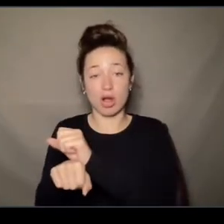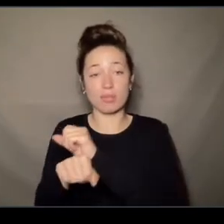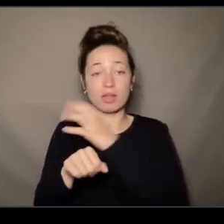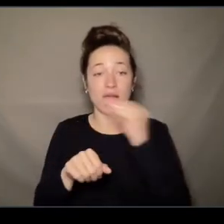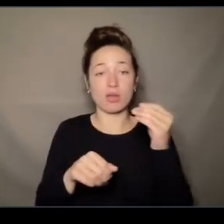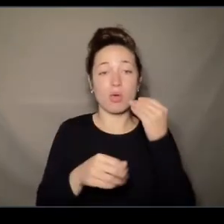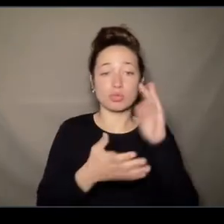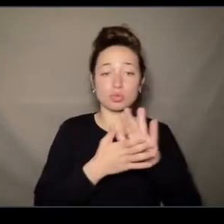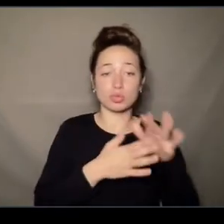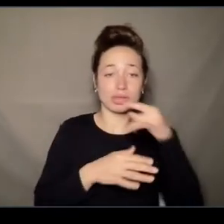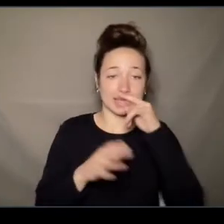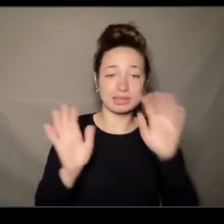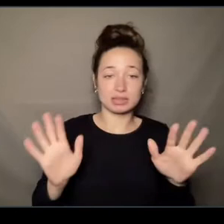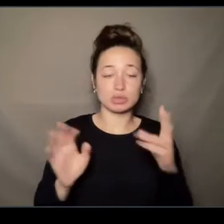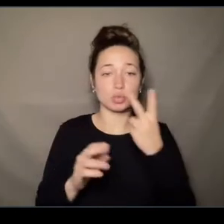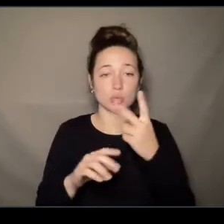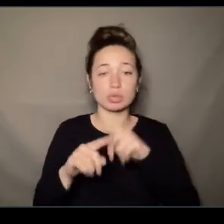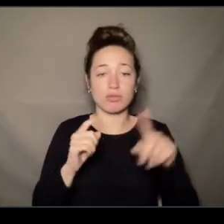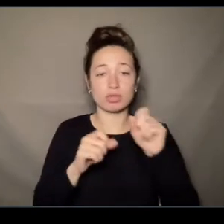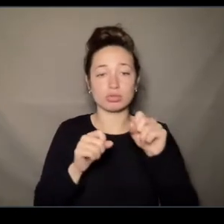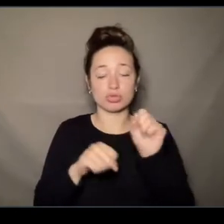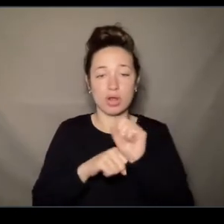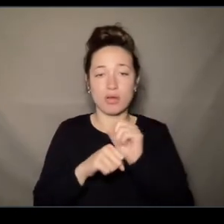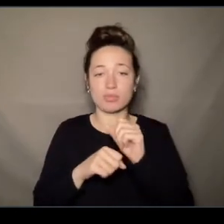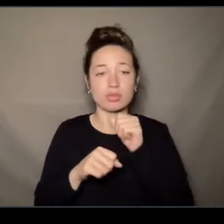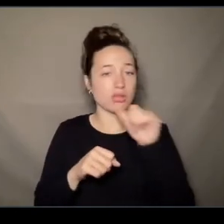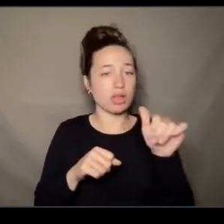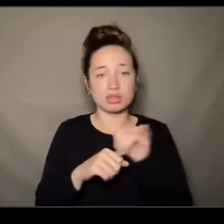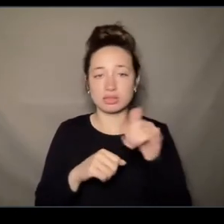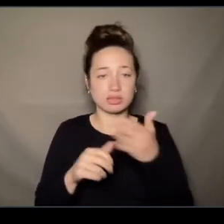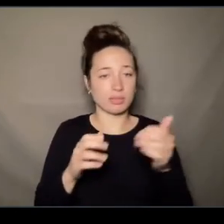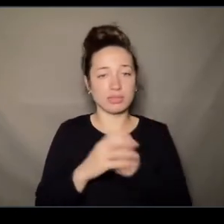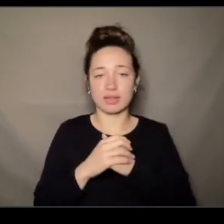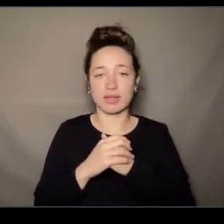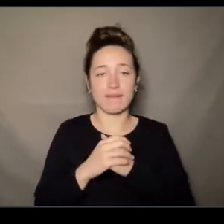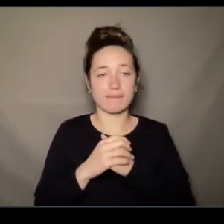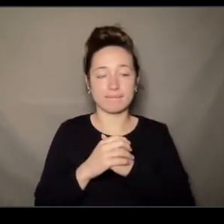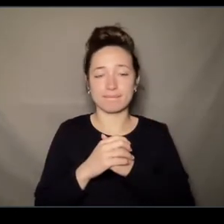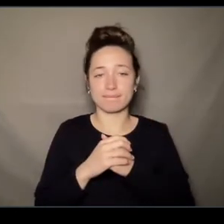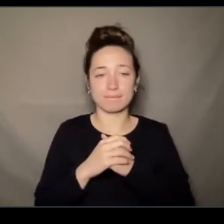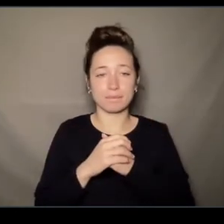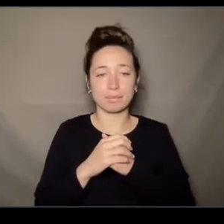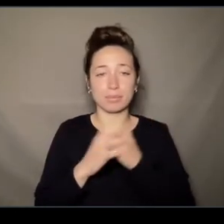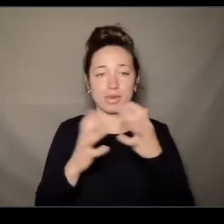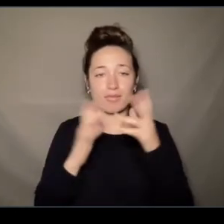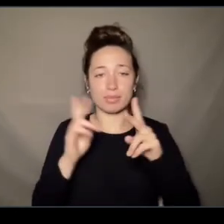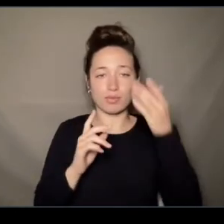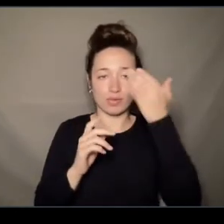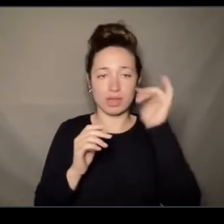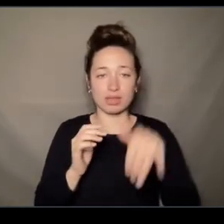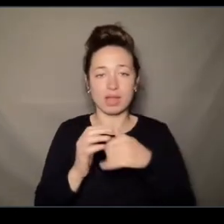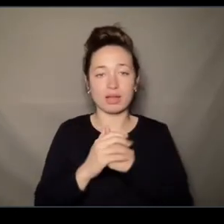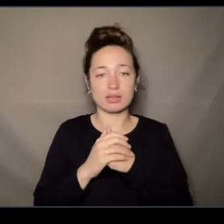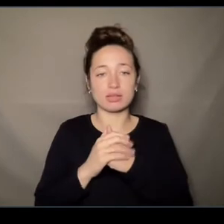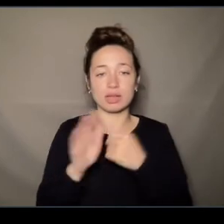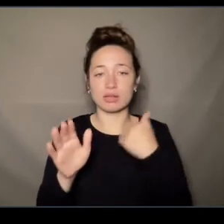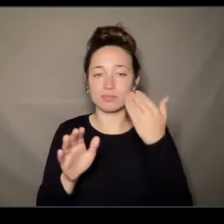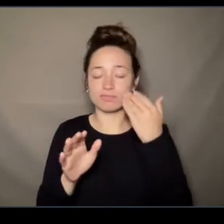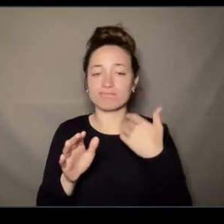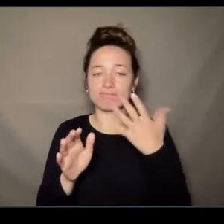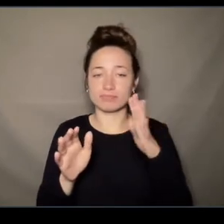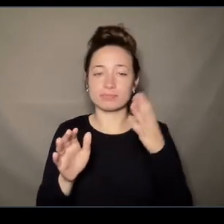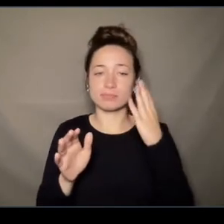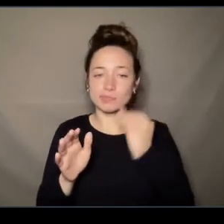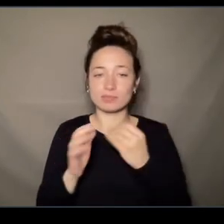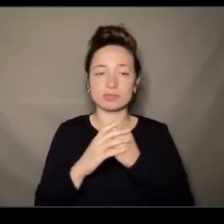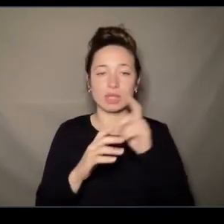job and homeschooling your kids, those are two different jobs. They're not the same thing. And a lot of people forget that. I know, I've been